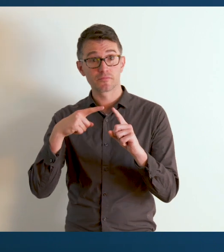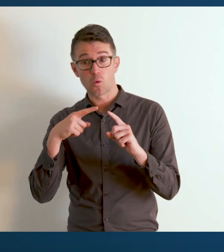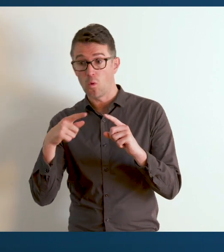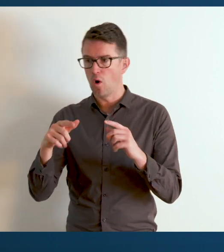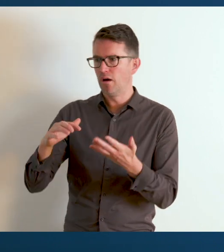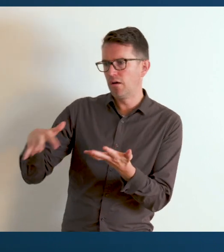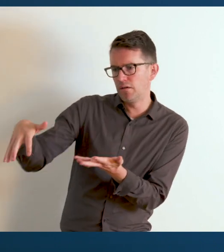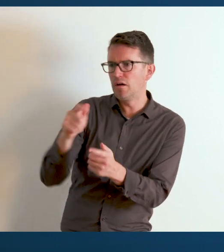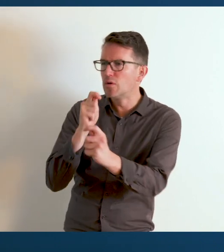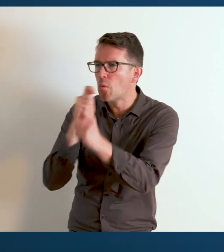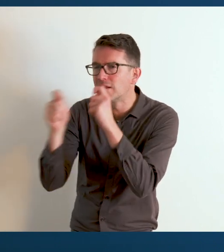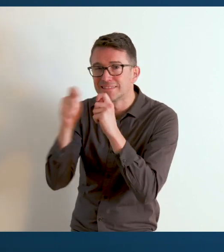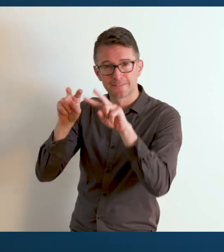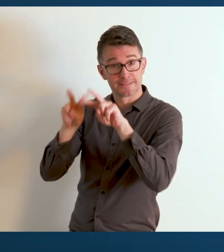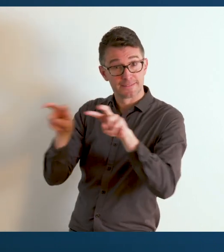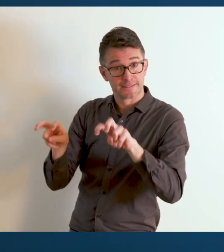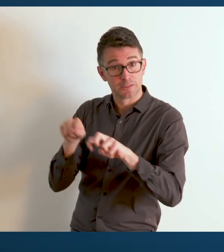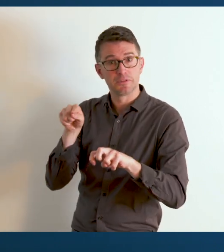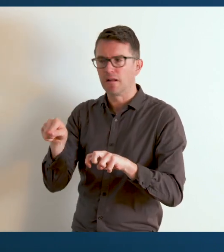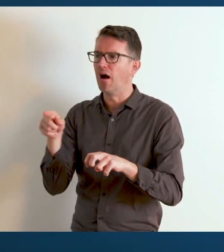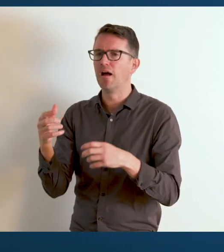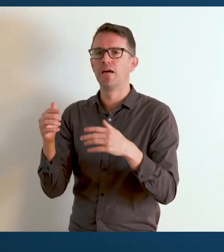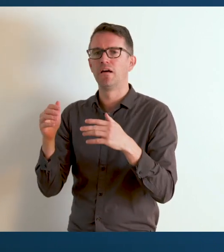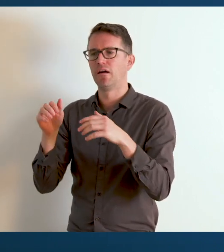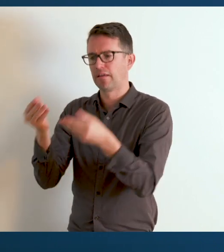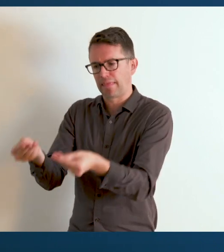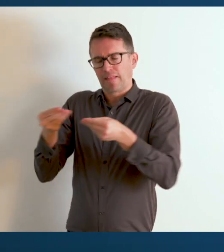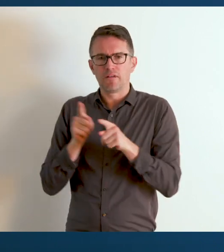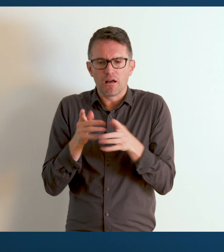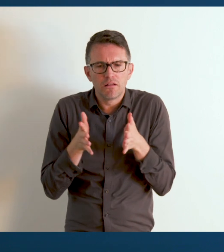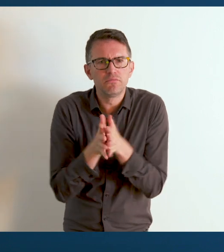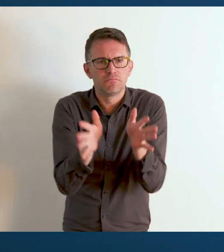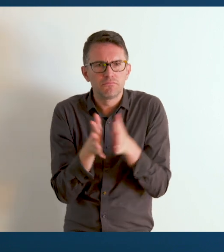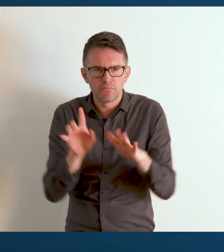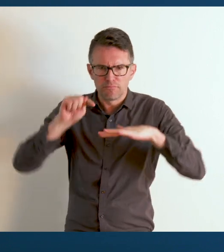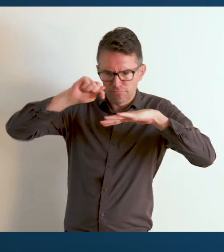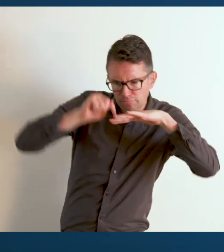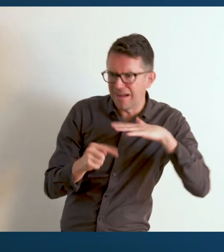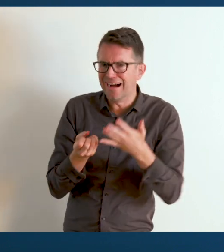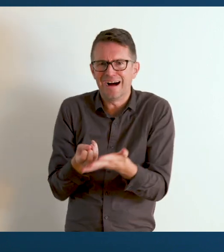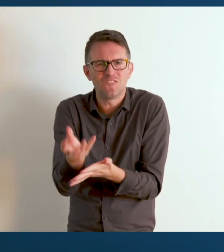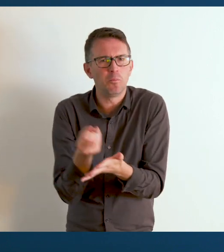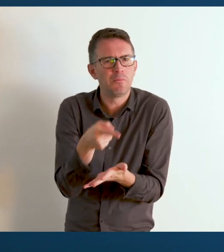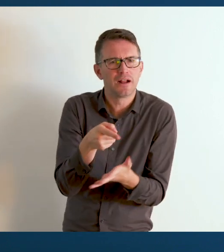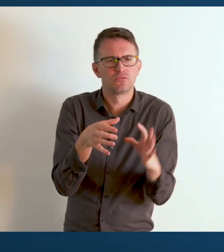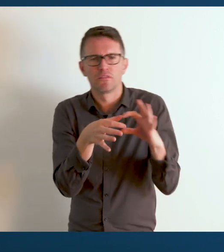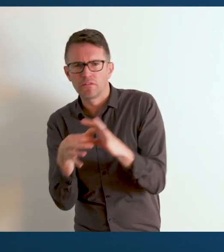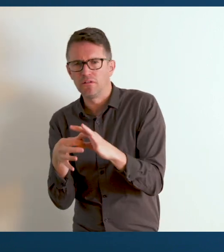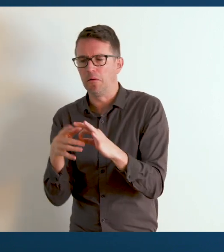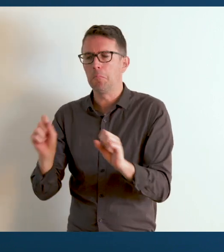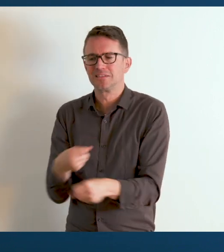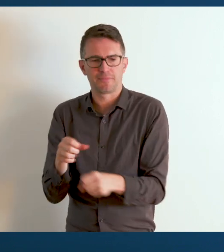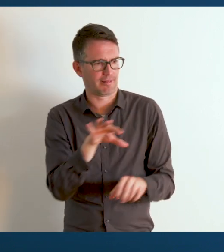they provide these qualitative assessments, provide explanations for the quantitative information you may